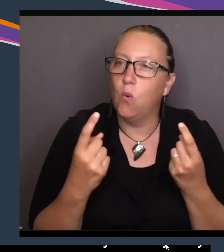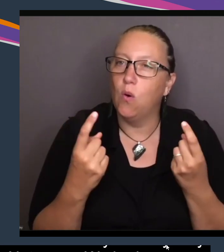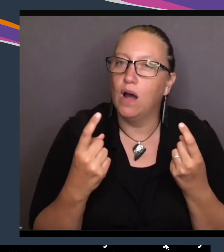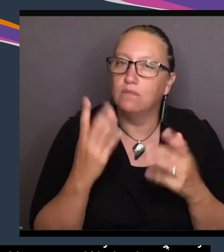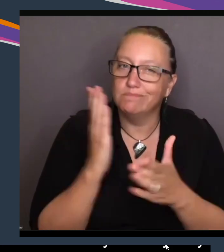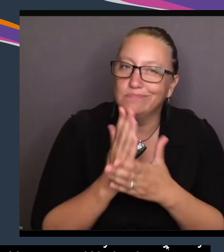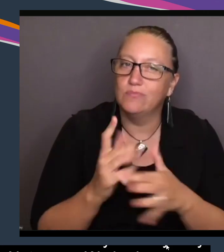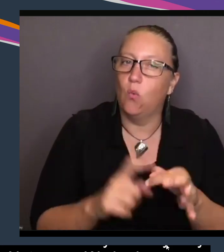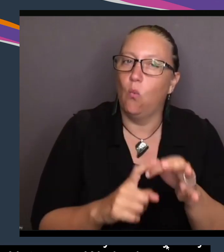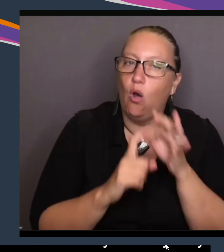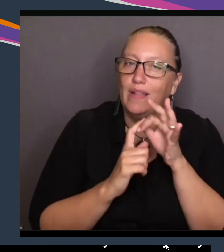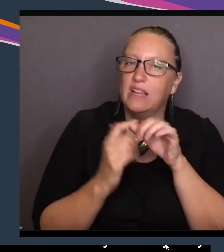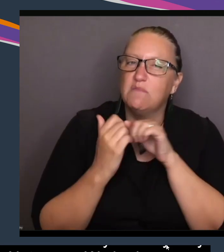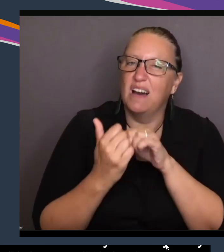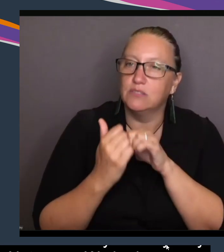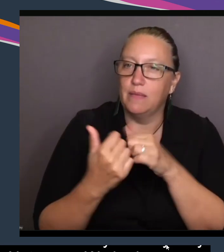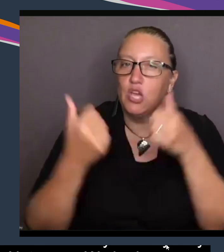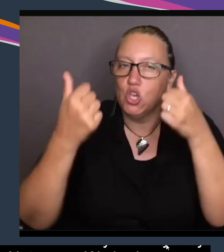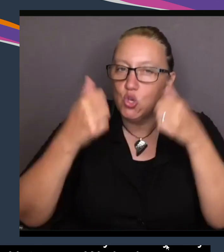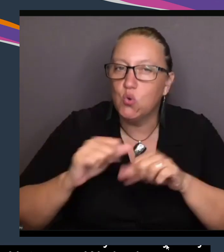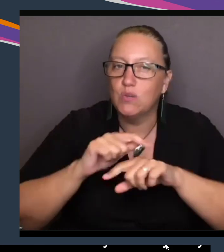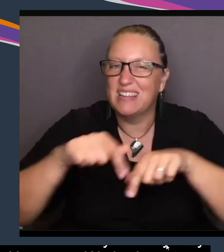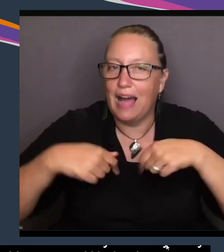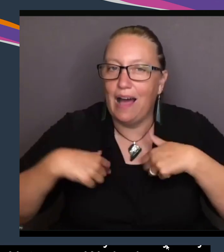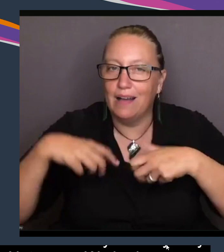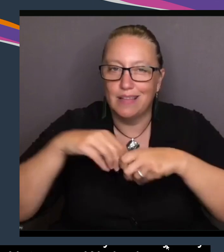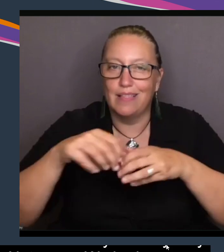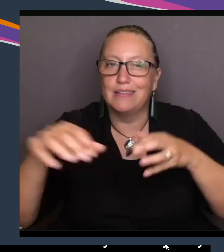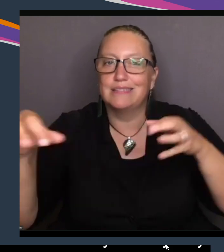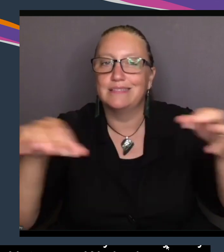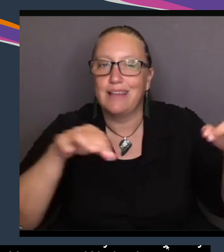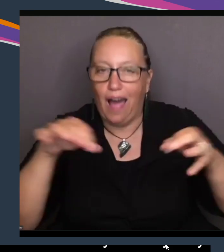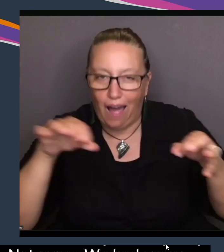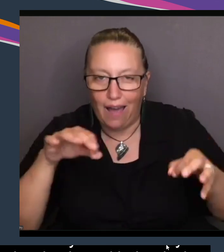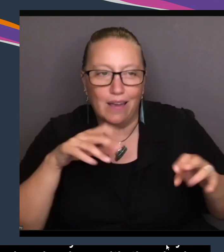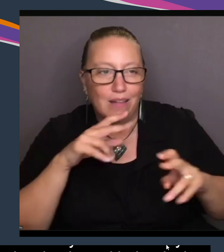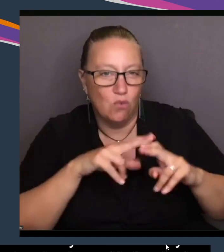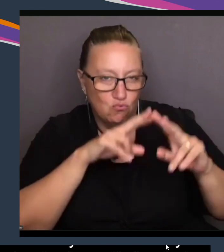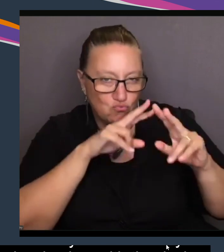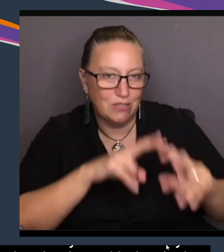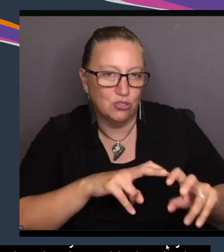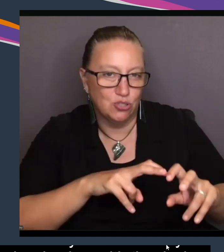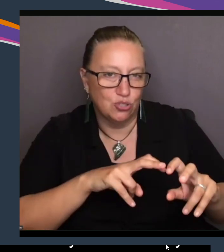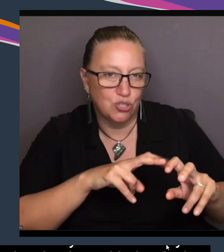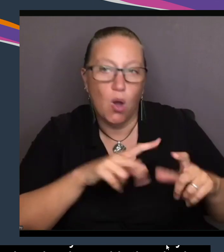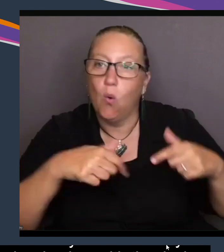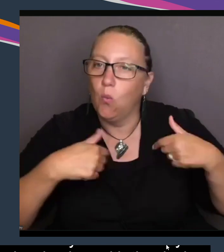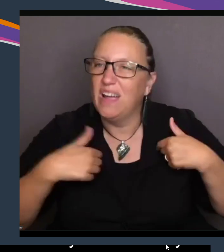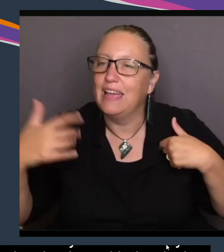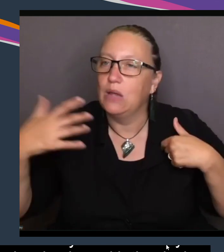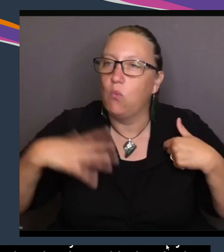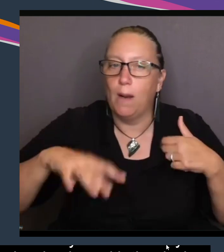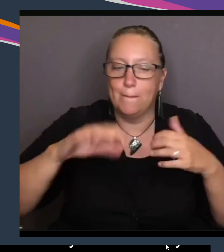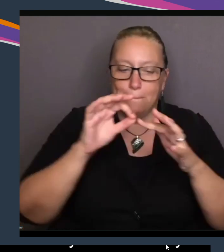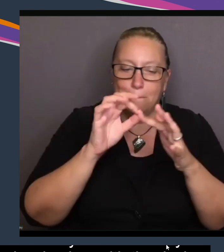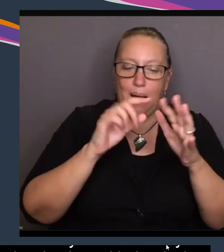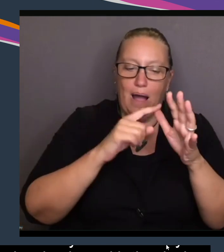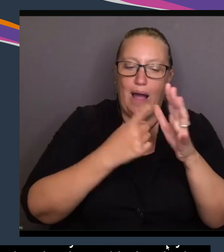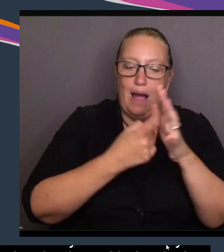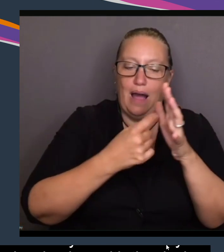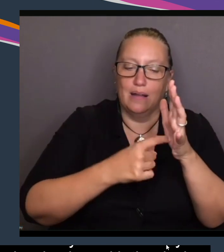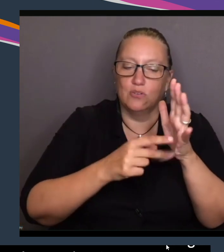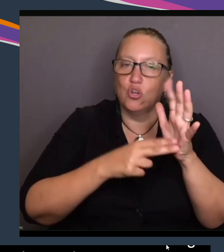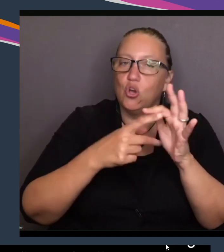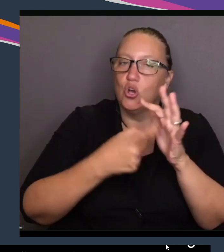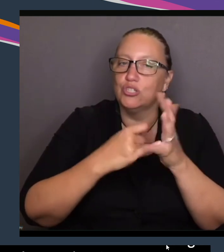what we knew about our community. So that's why we're taking a partnership approach. It's not just a team of researchers coming from,